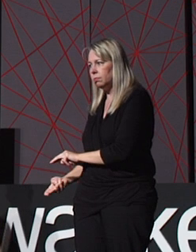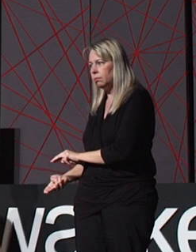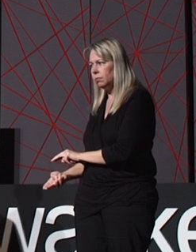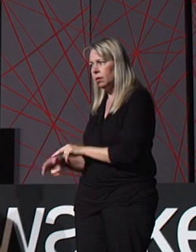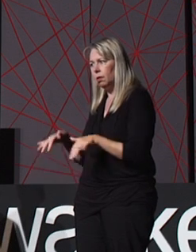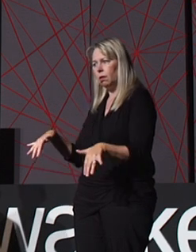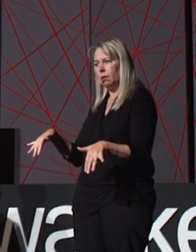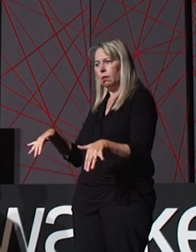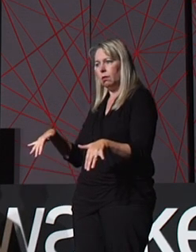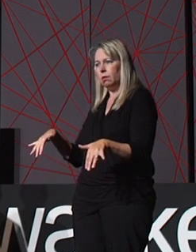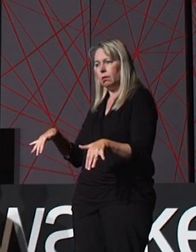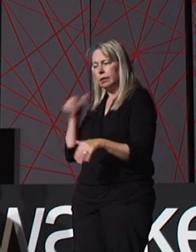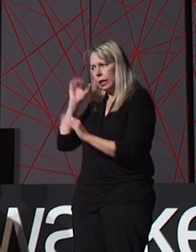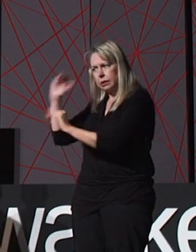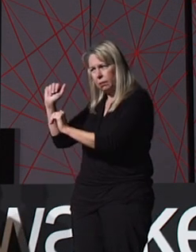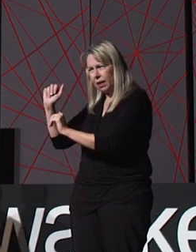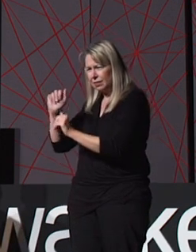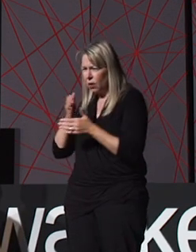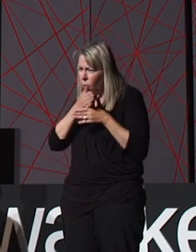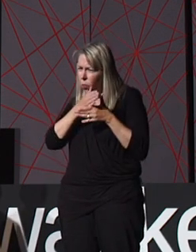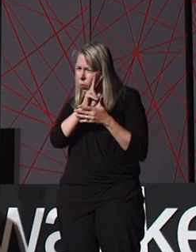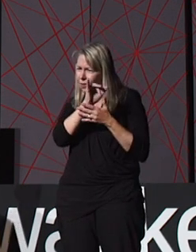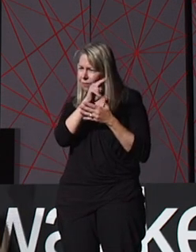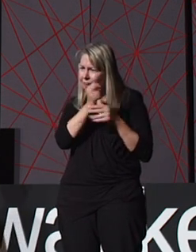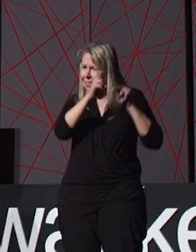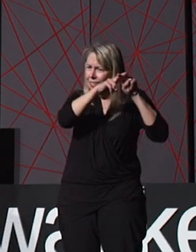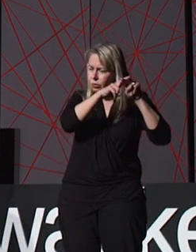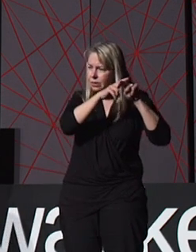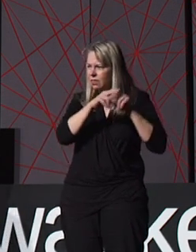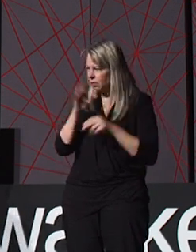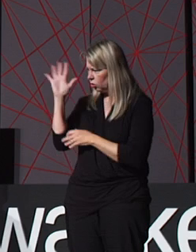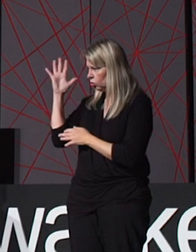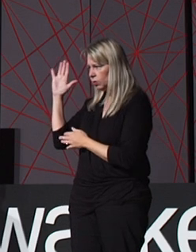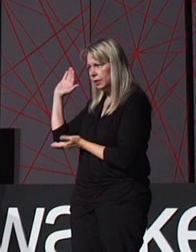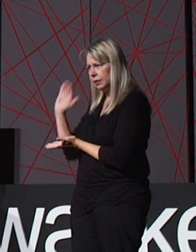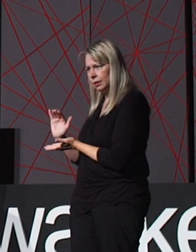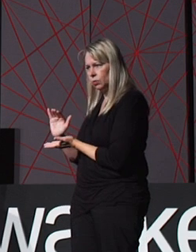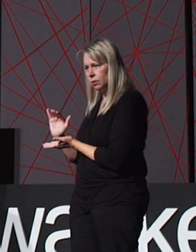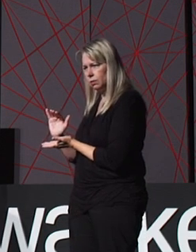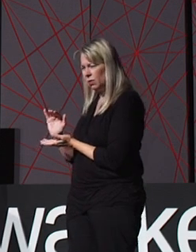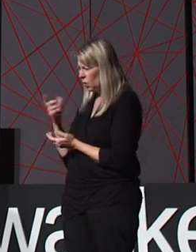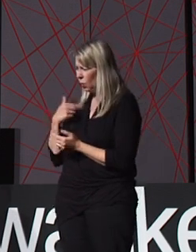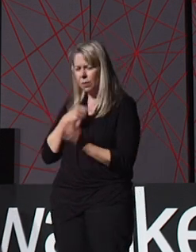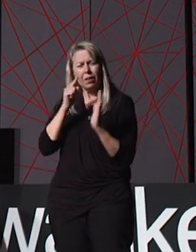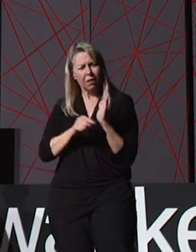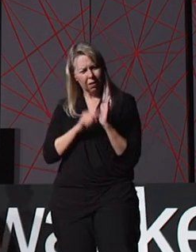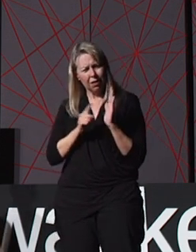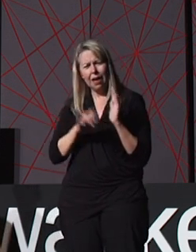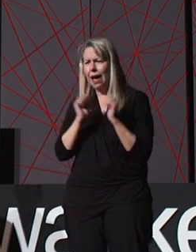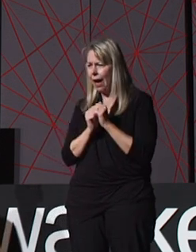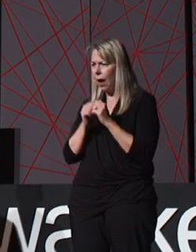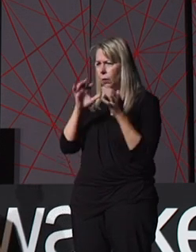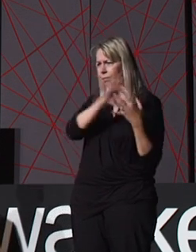surprising to us, and it wasn't anything that we expected. But fortunately, we had been conducting basic research for no other purpose than to understand how these